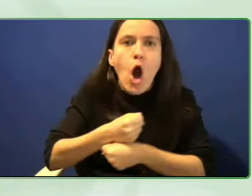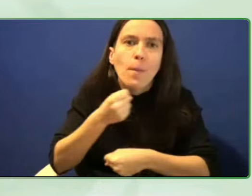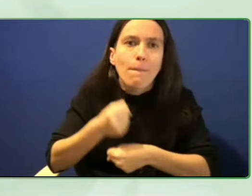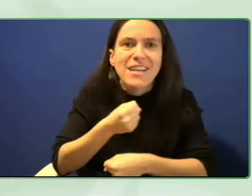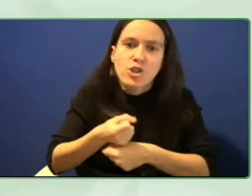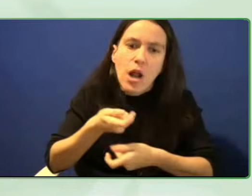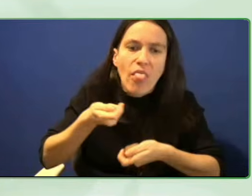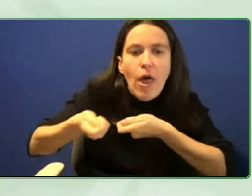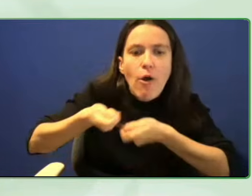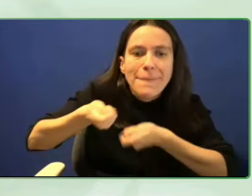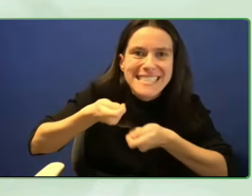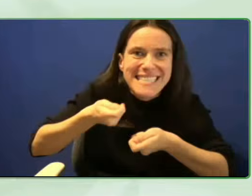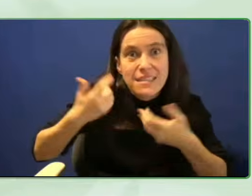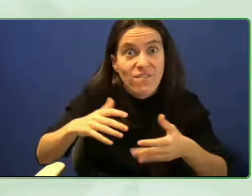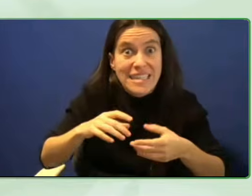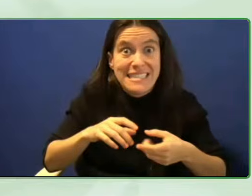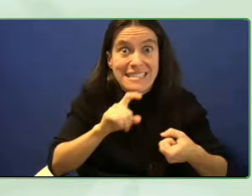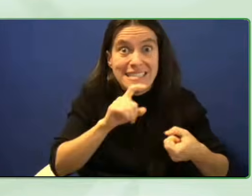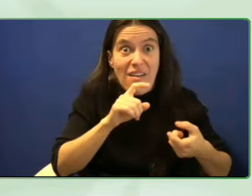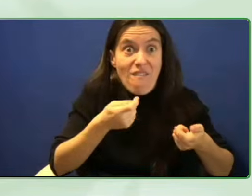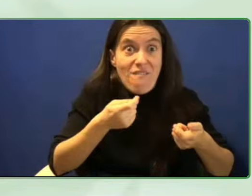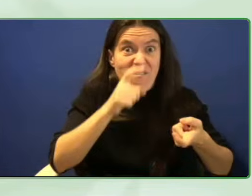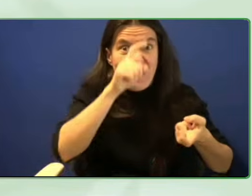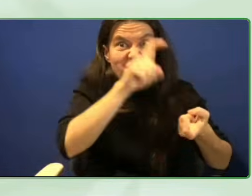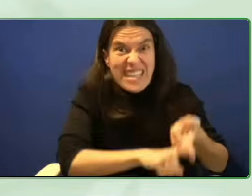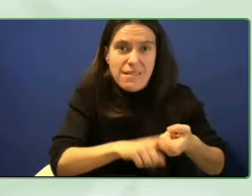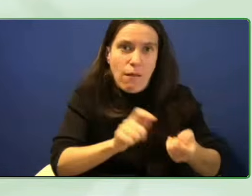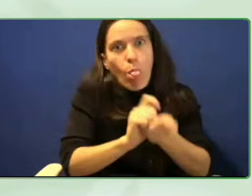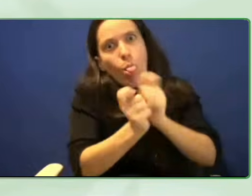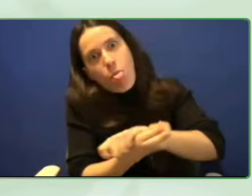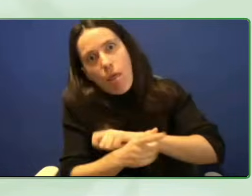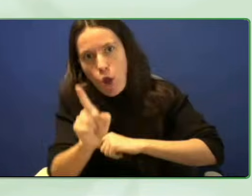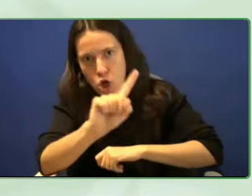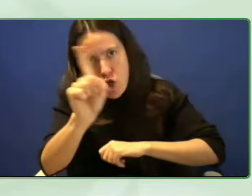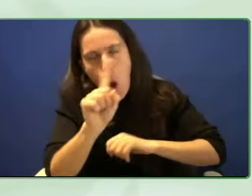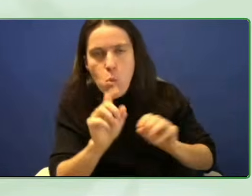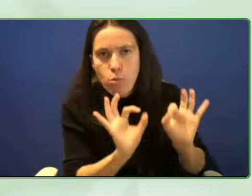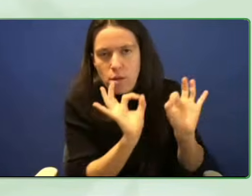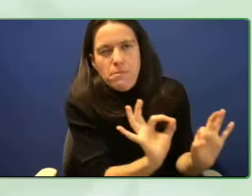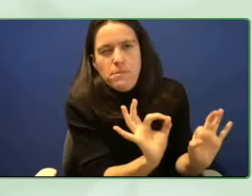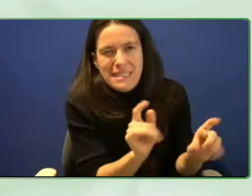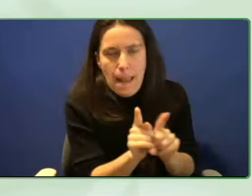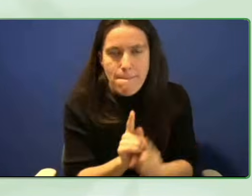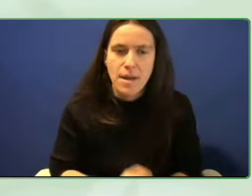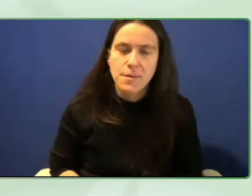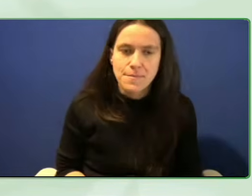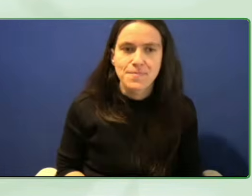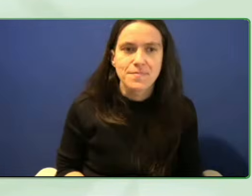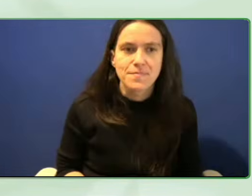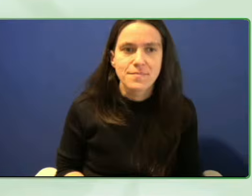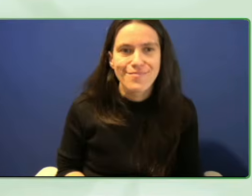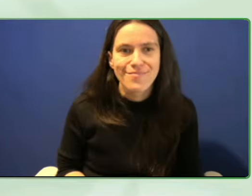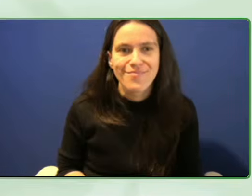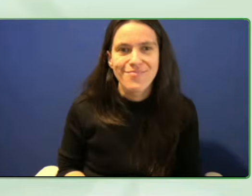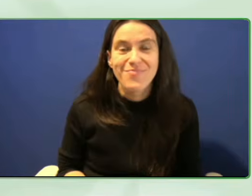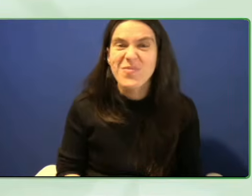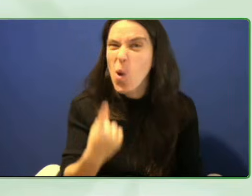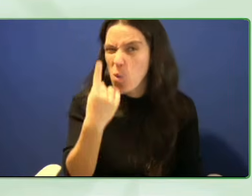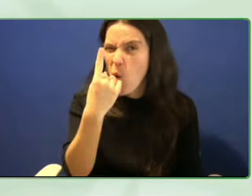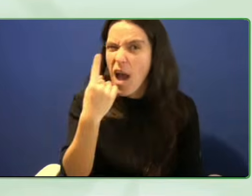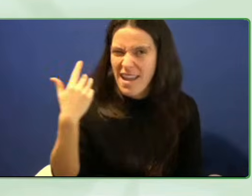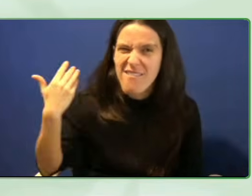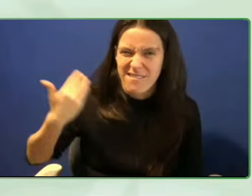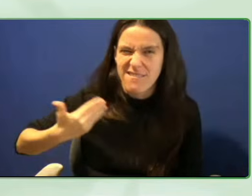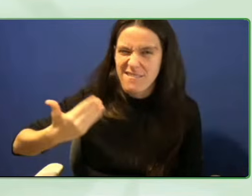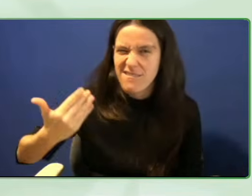and playing with it. Yeah. So one of the things that frequently happens with